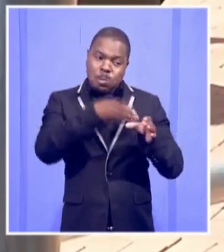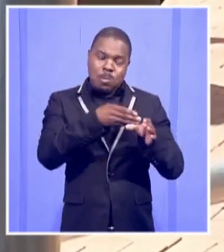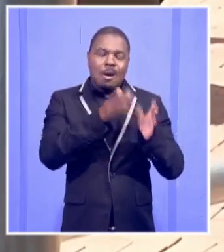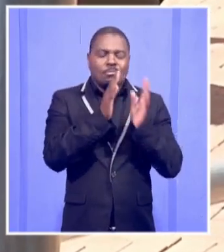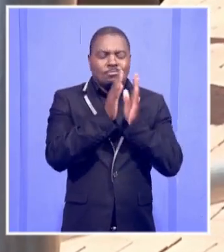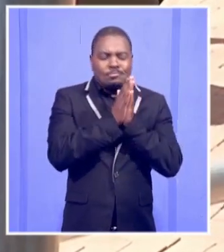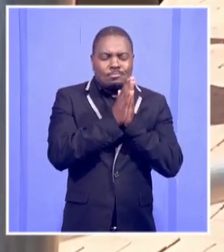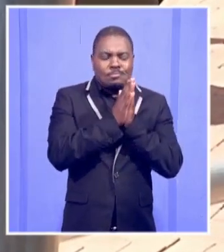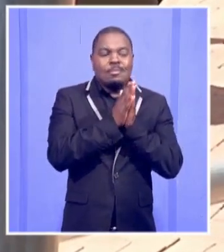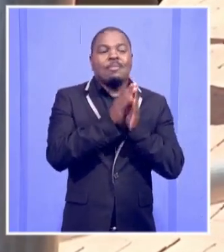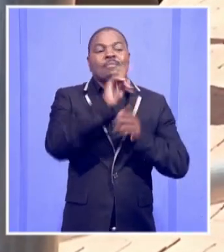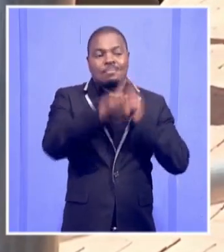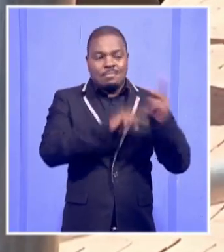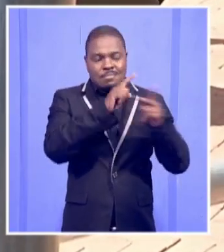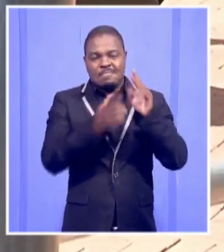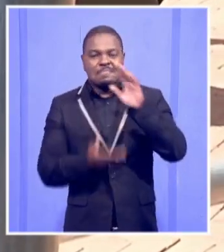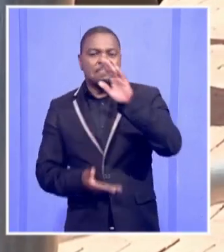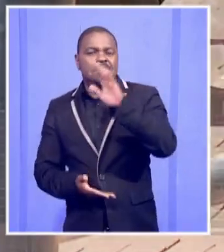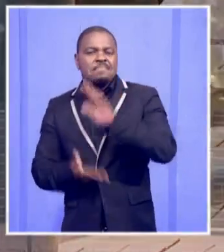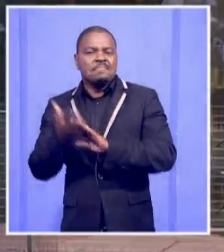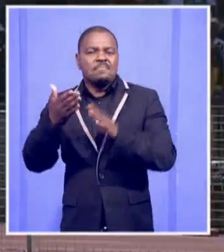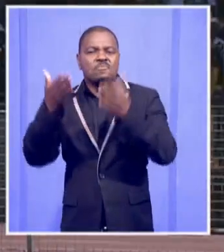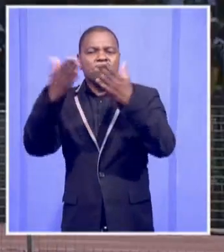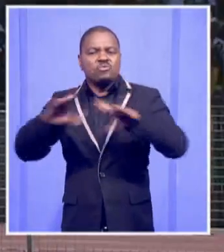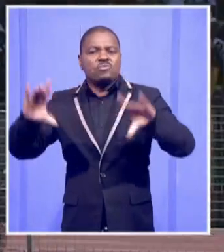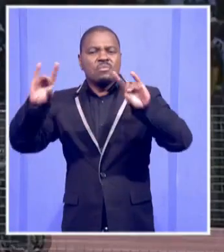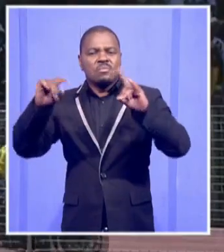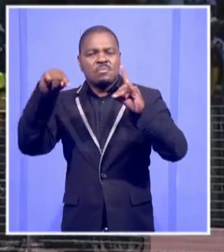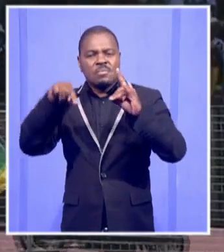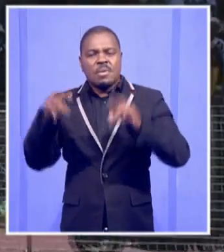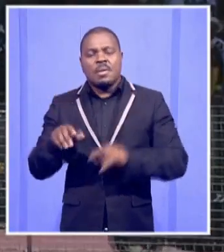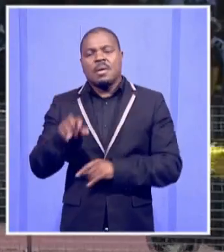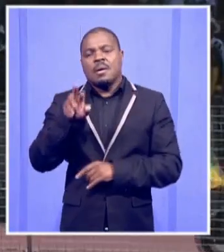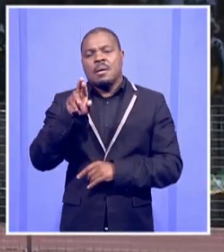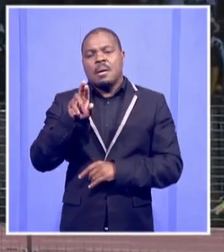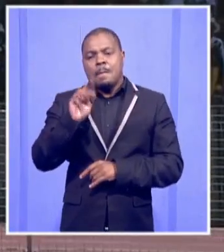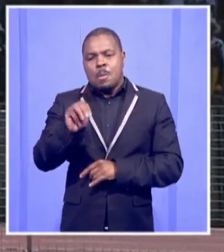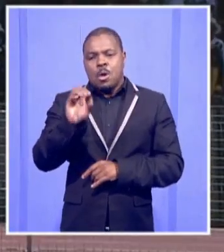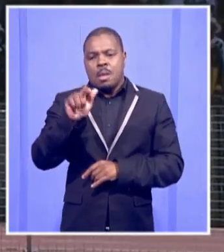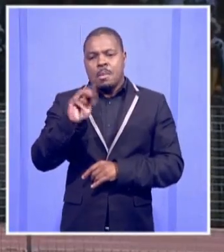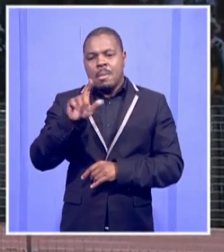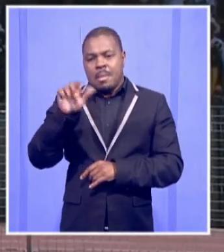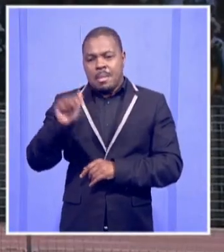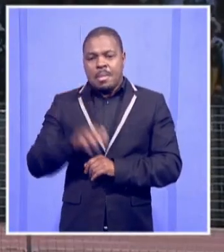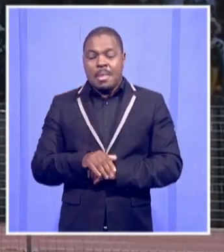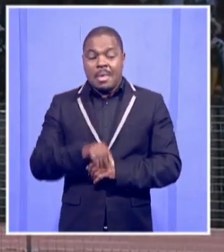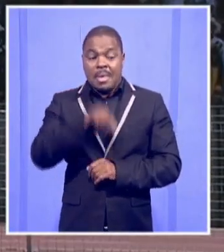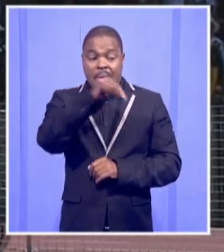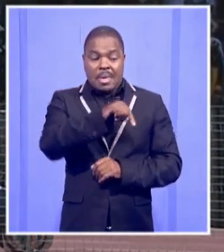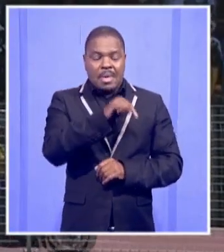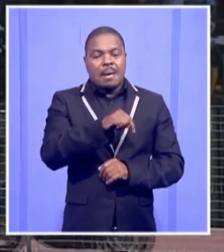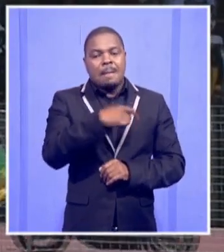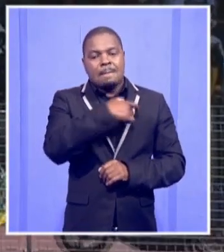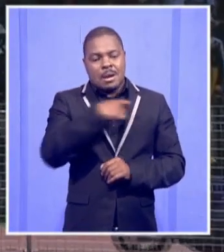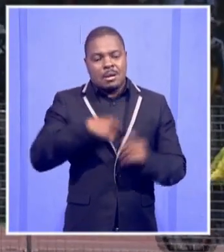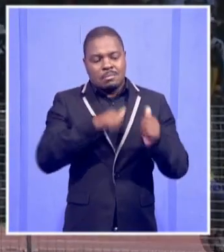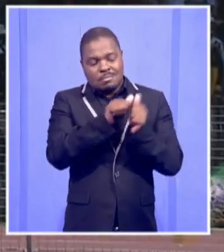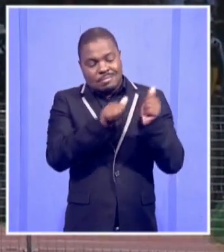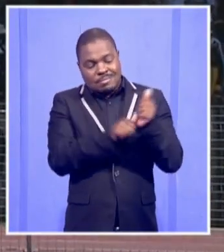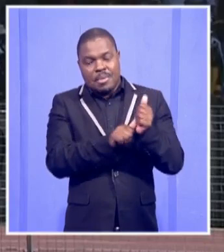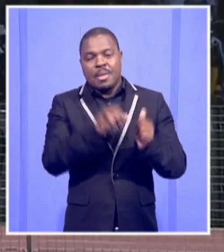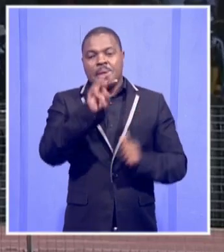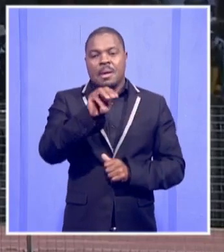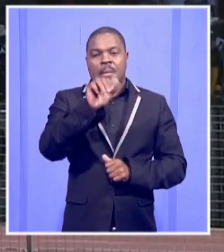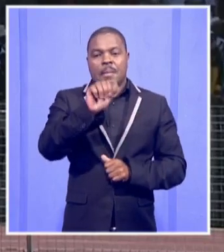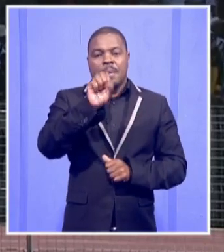to Dr. Rantlai Molemela Stadium. This is where the Deputy President, Paul Mashatile, addressed the members here.